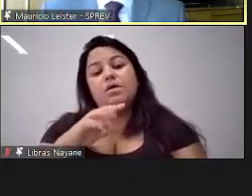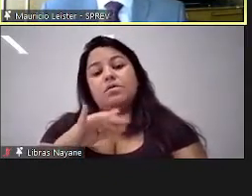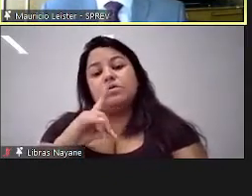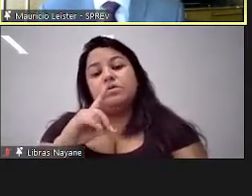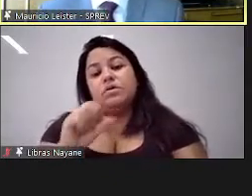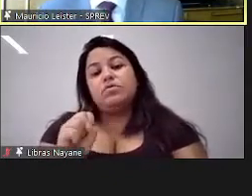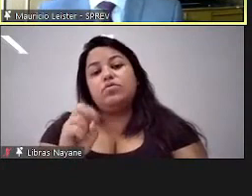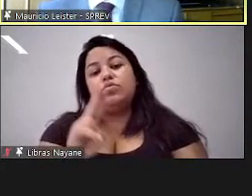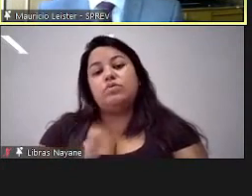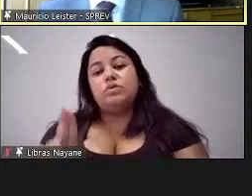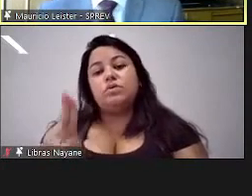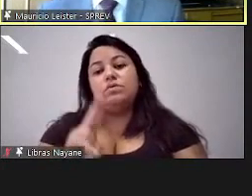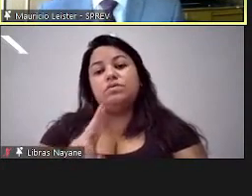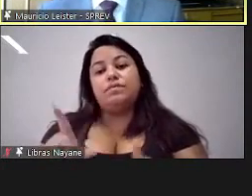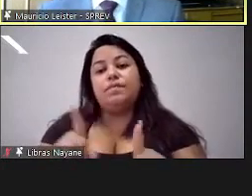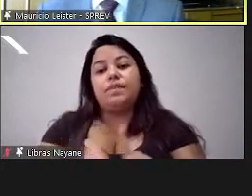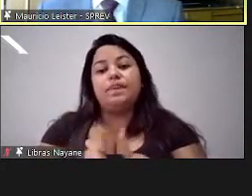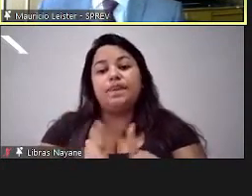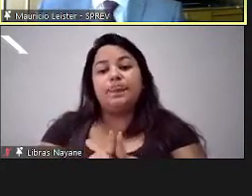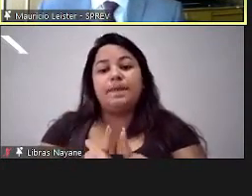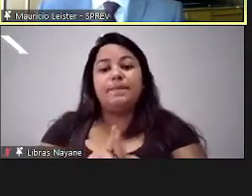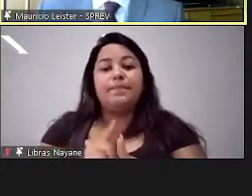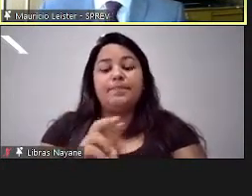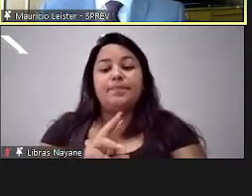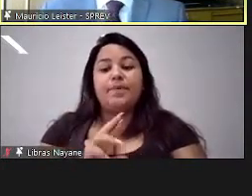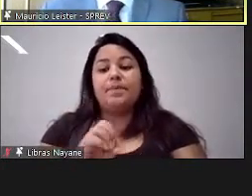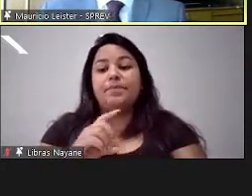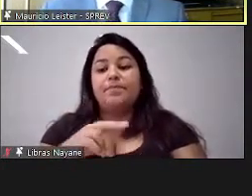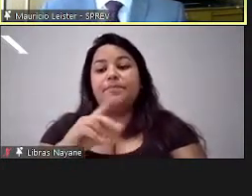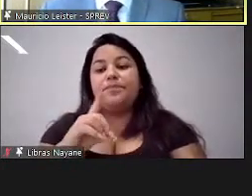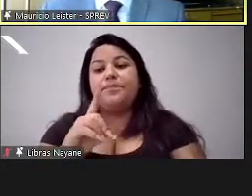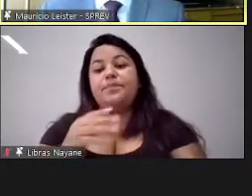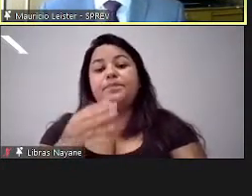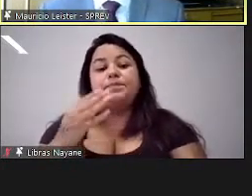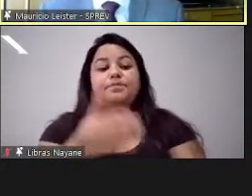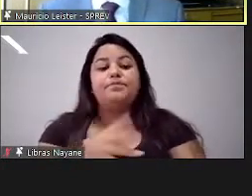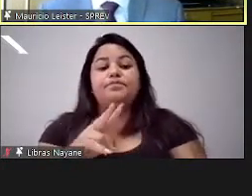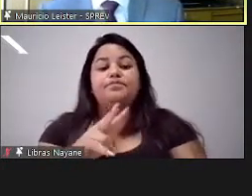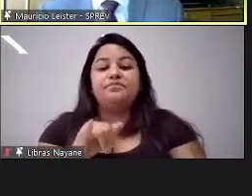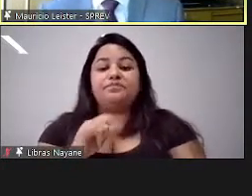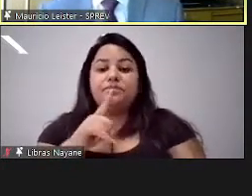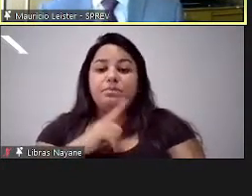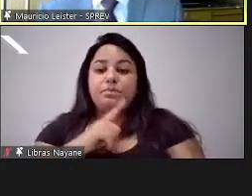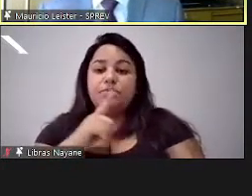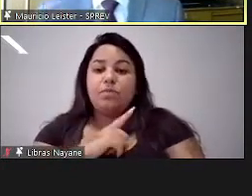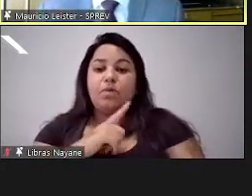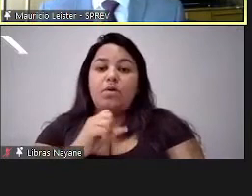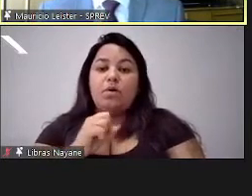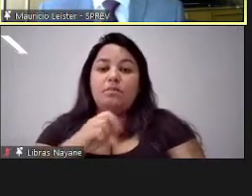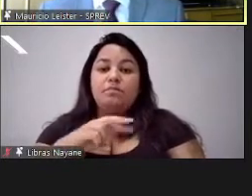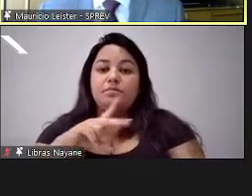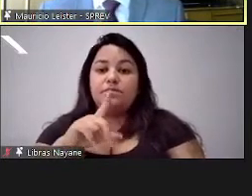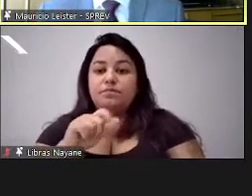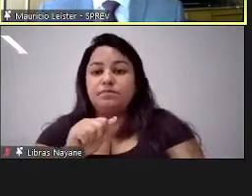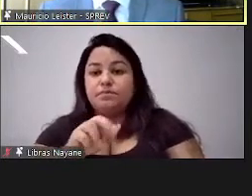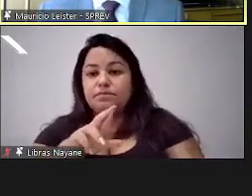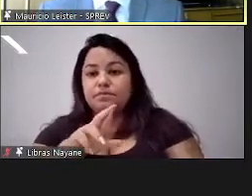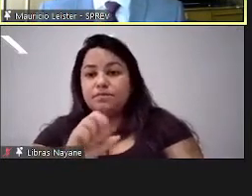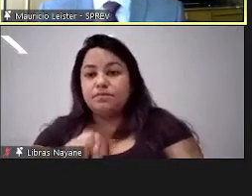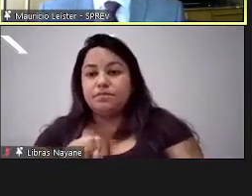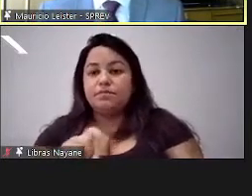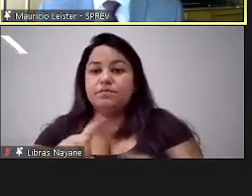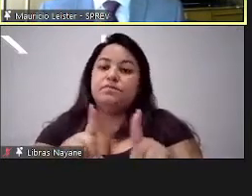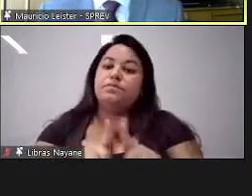financial education. So more and more, we do the qualitative and quantitative analysis of this